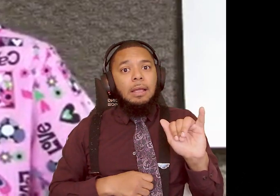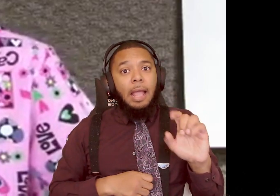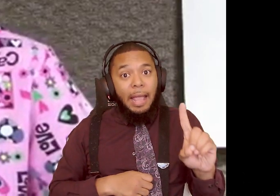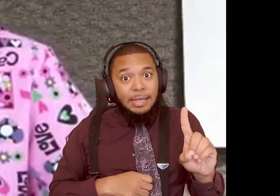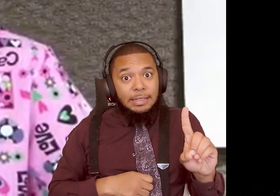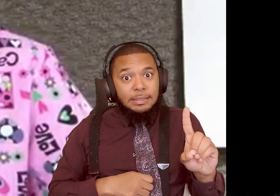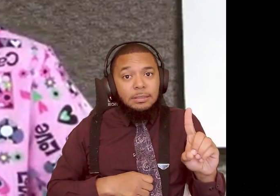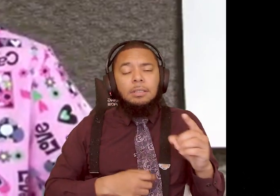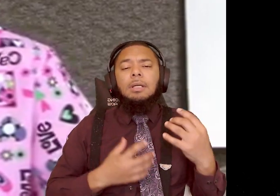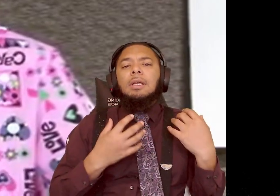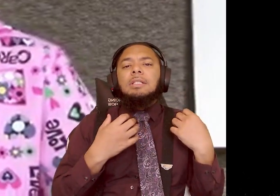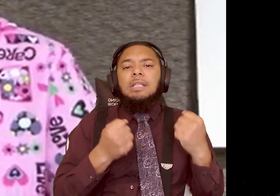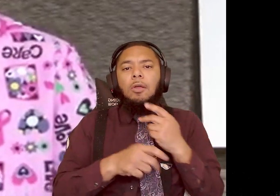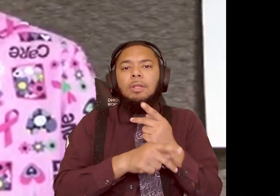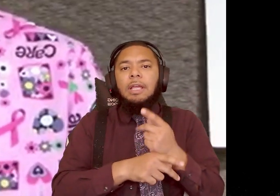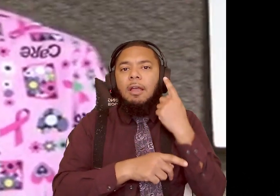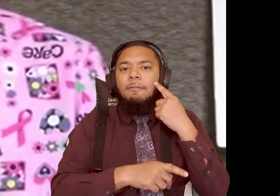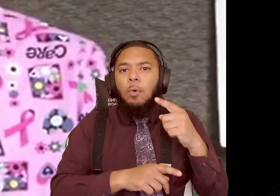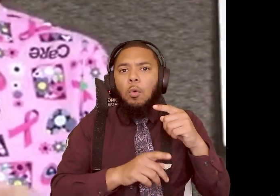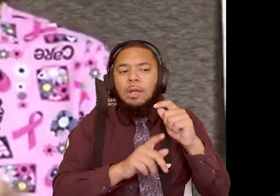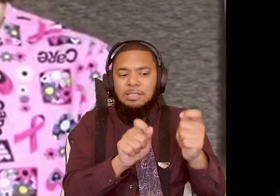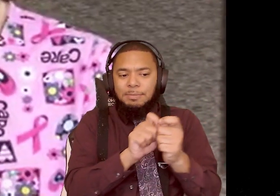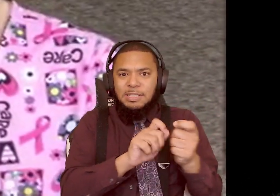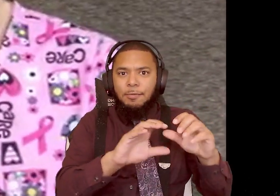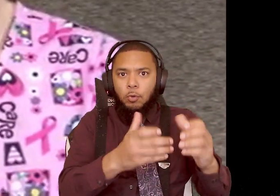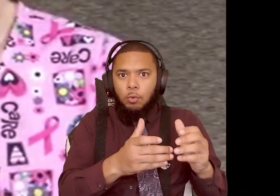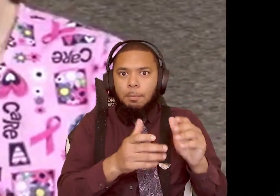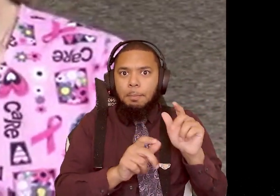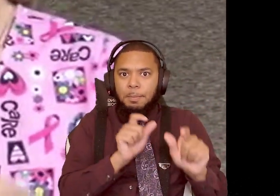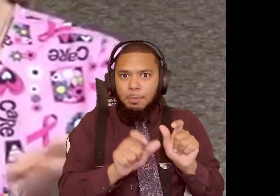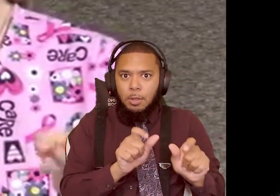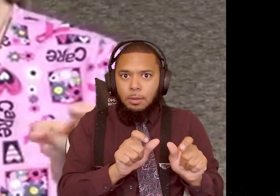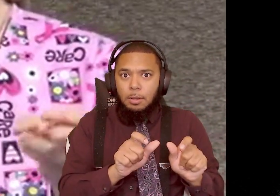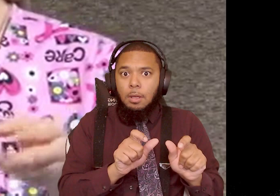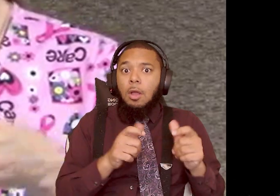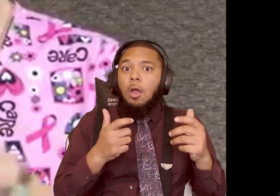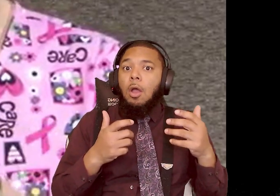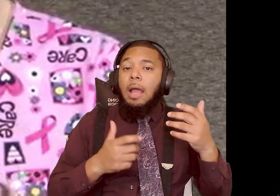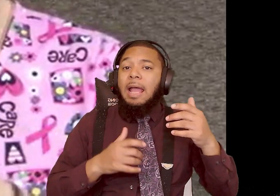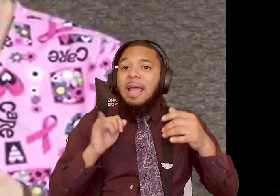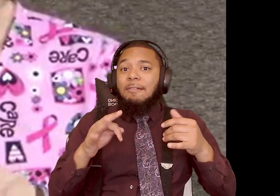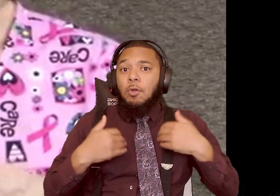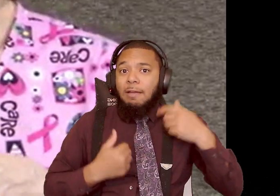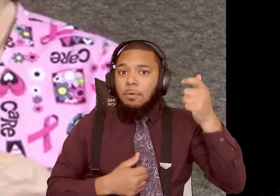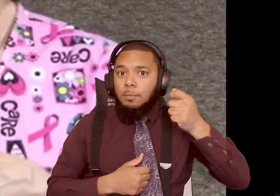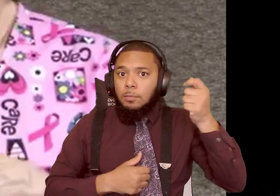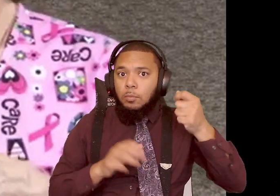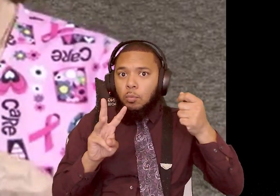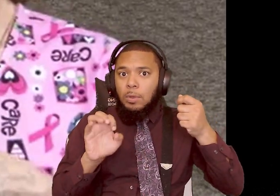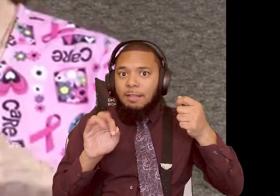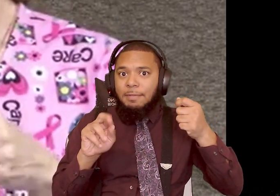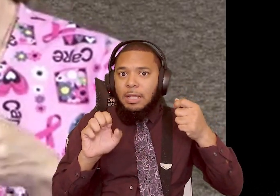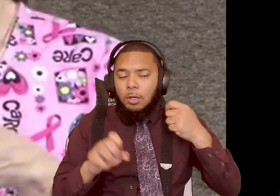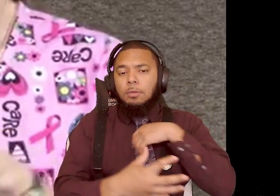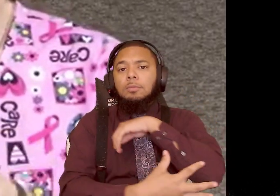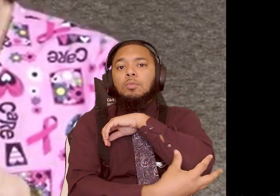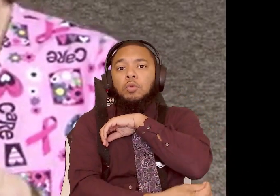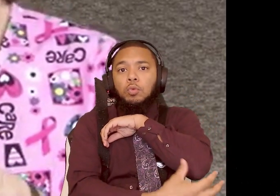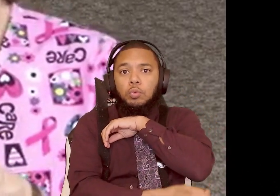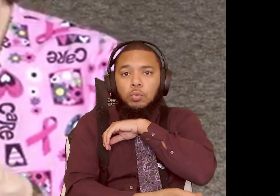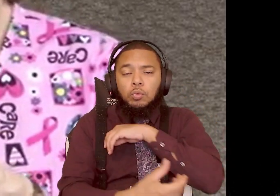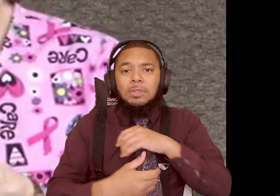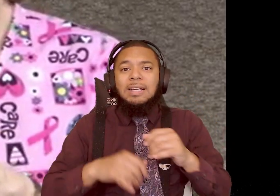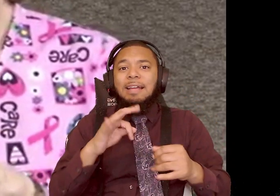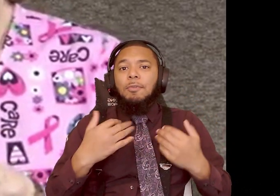program for a certain amount of individuals. Those on welfare, those that have a lower income, those that have